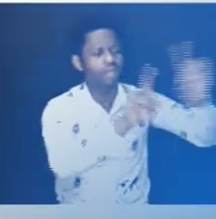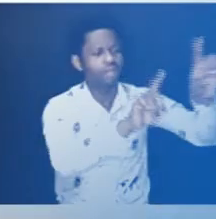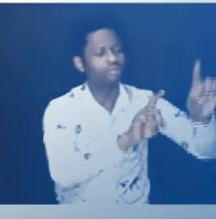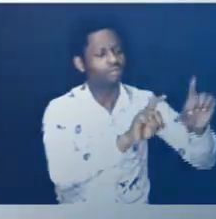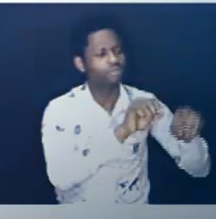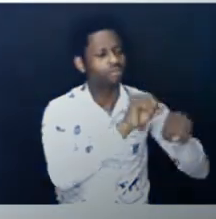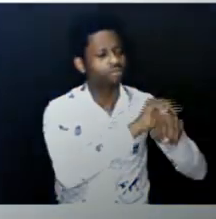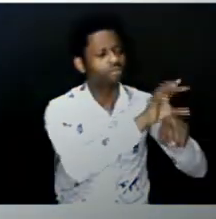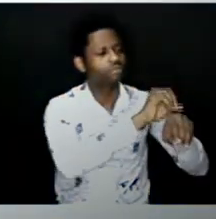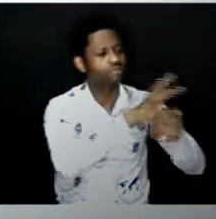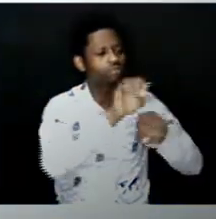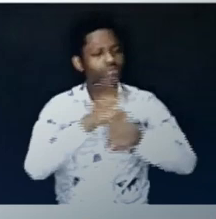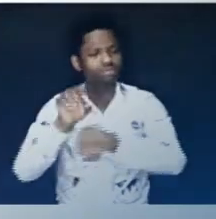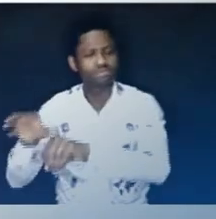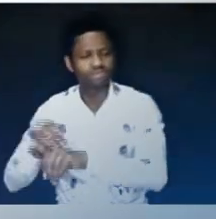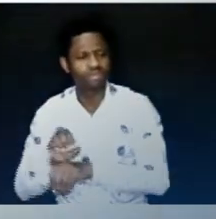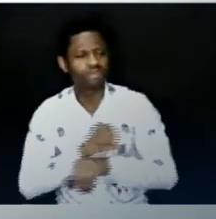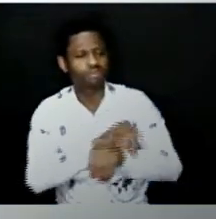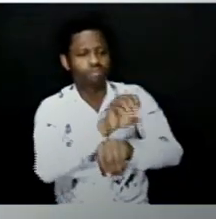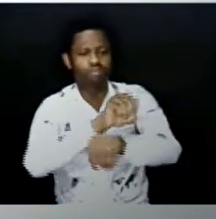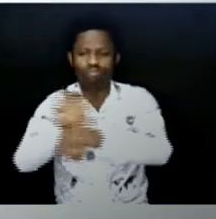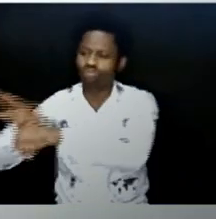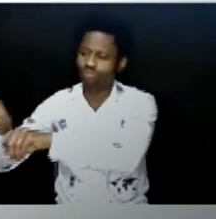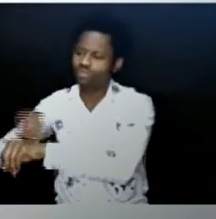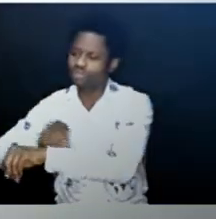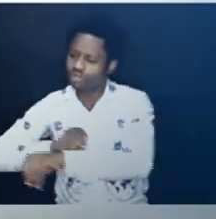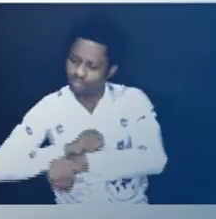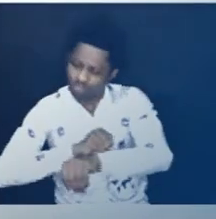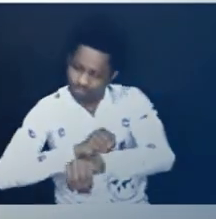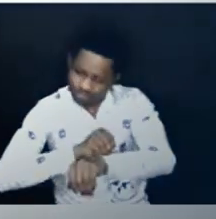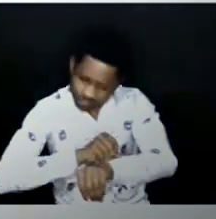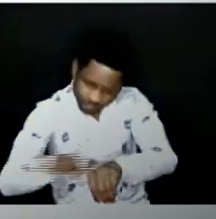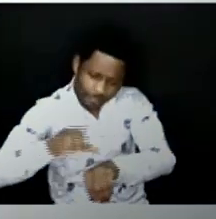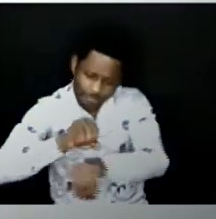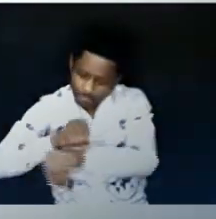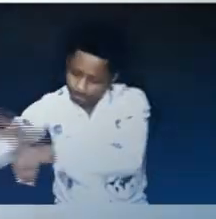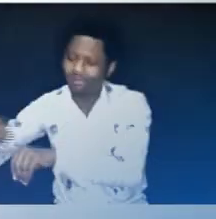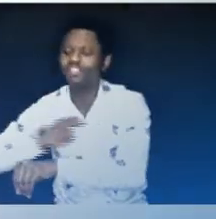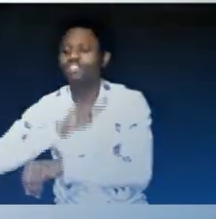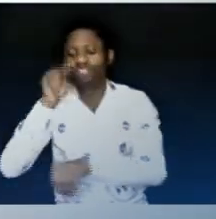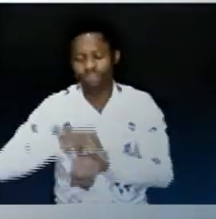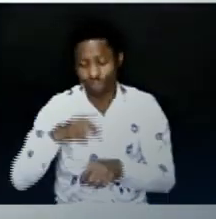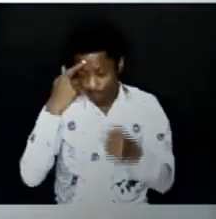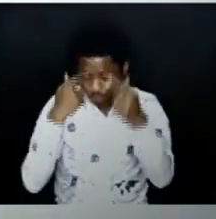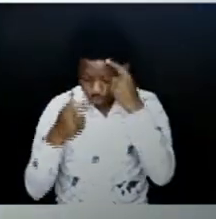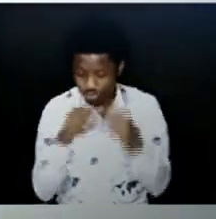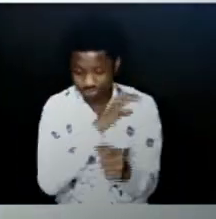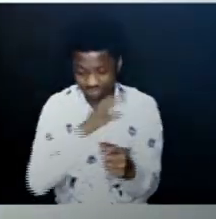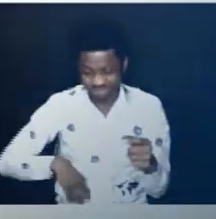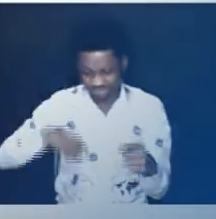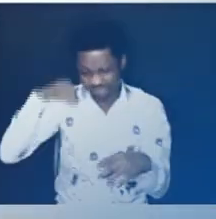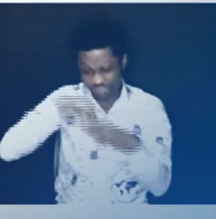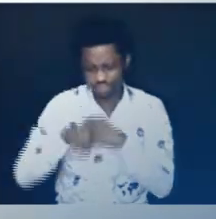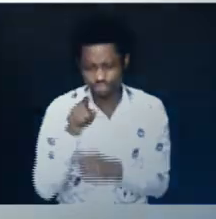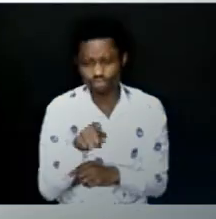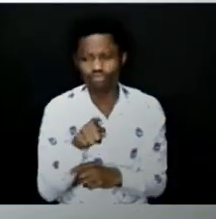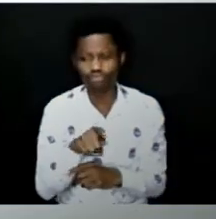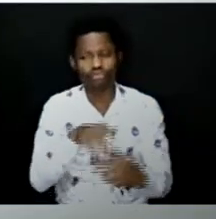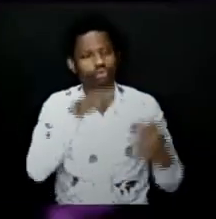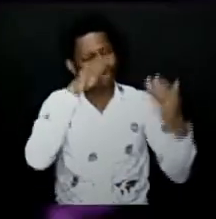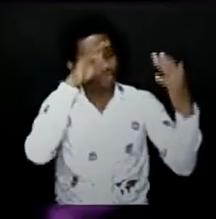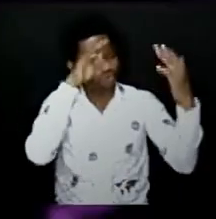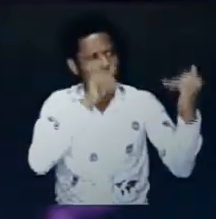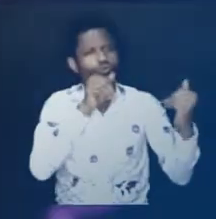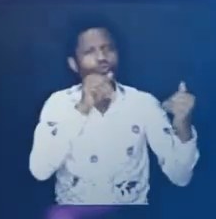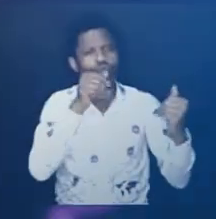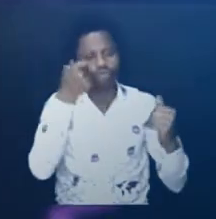as salt and light. Because Christ in you is the hope